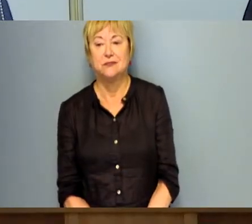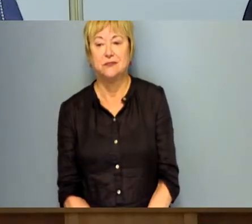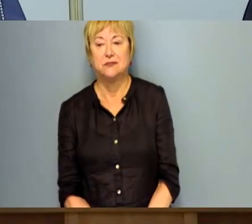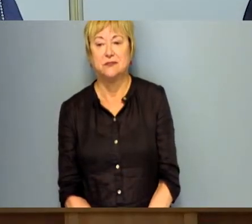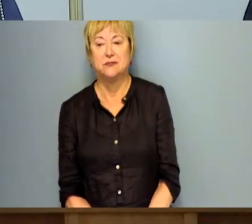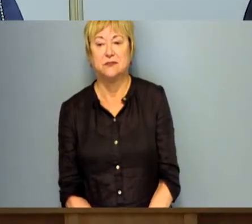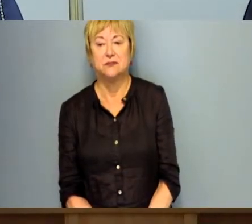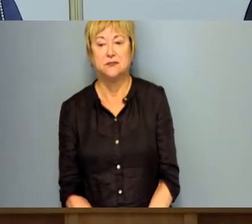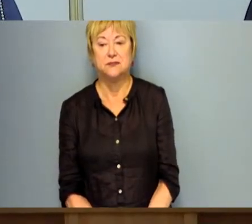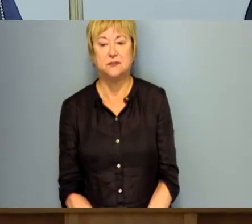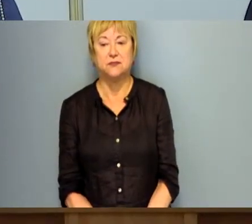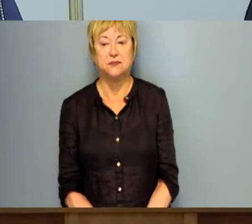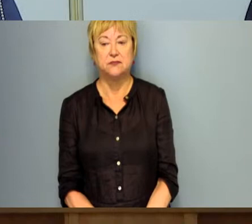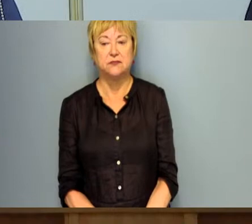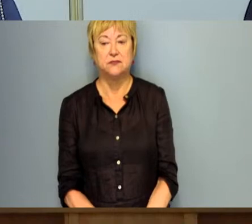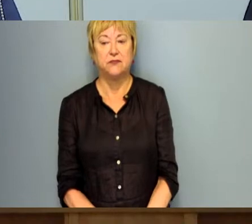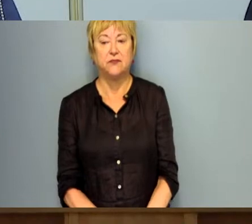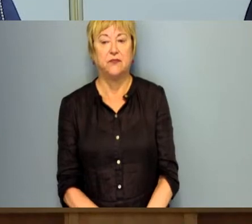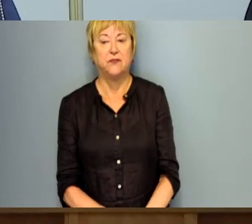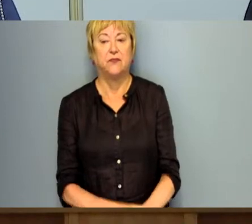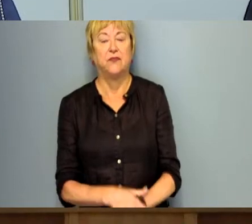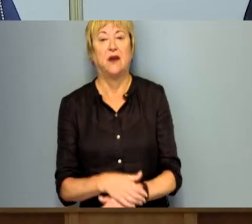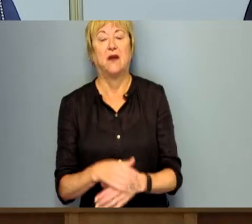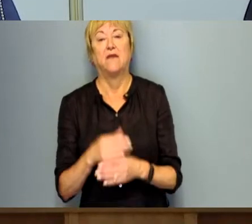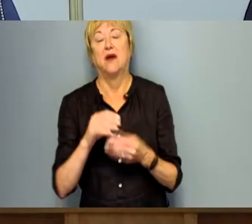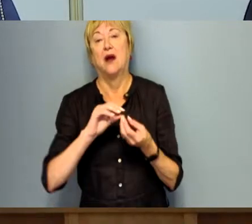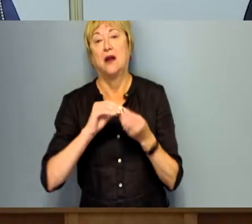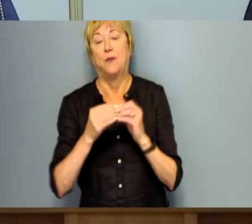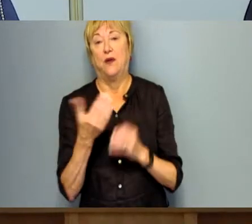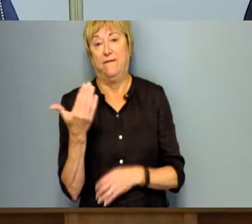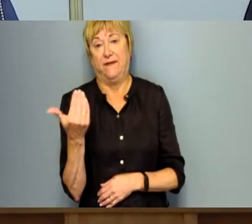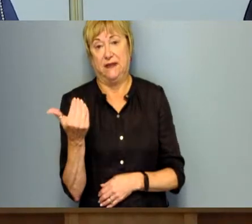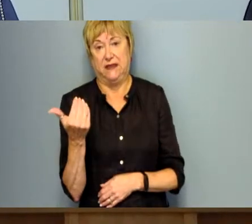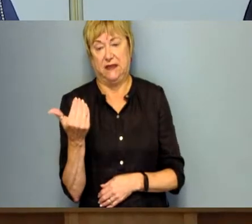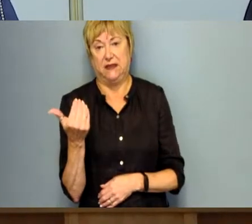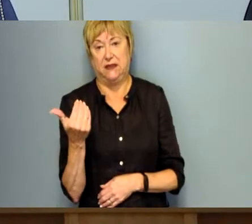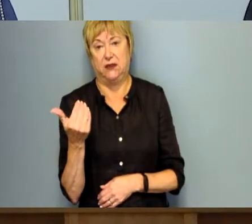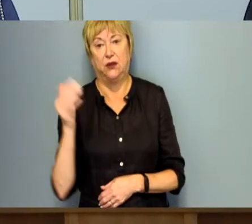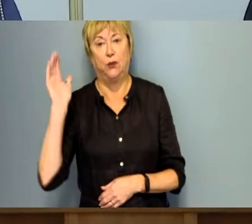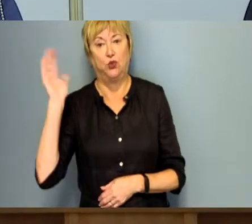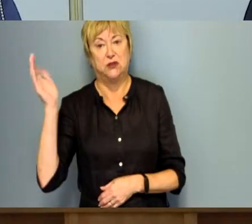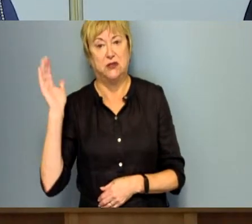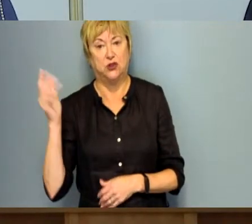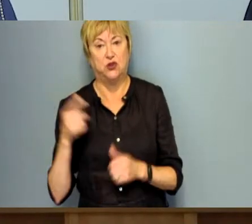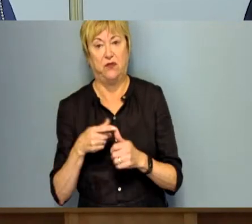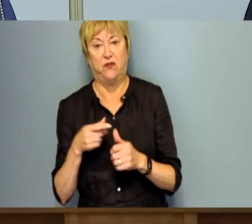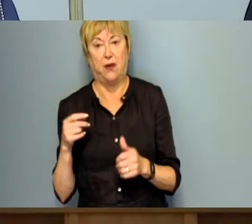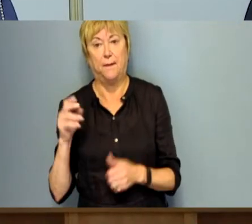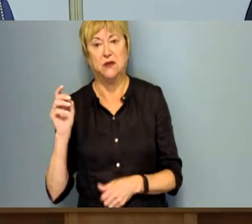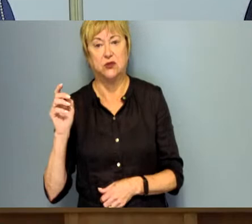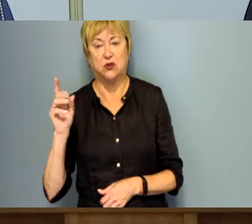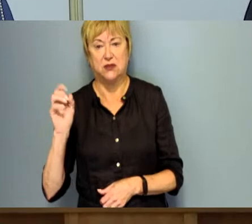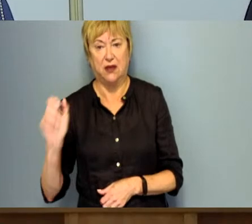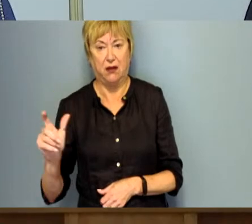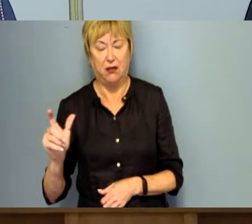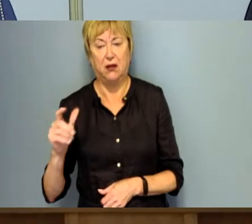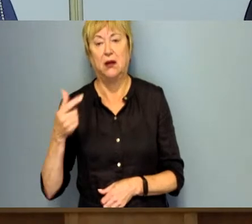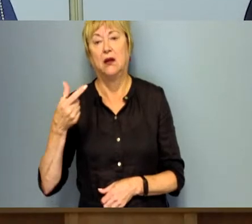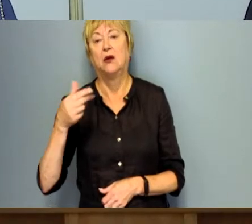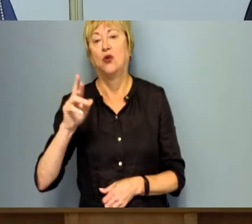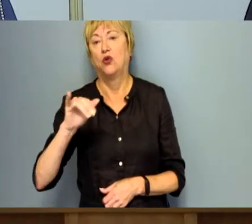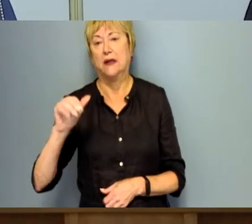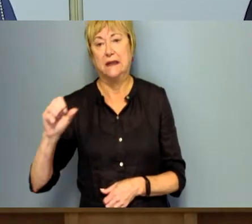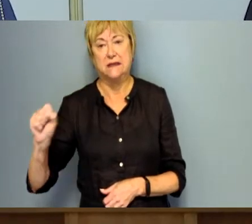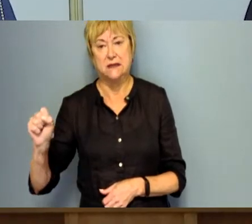All right, so we have item 15, as you heard, the presentation from Ms. Duffy Bell and Mr. Griggs.